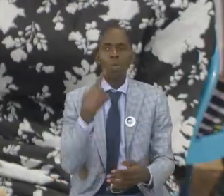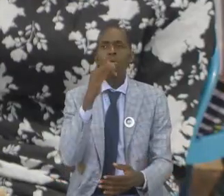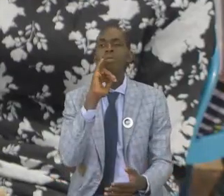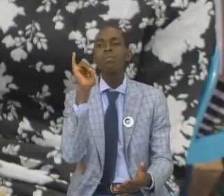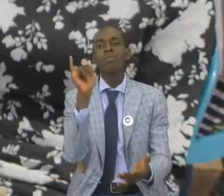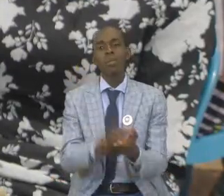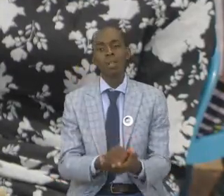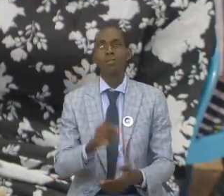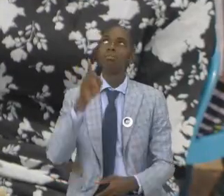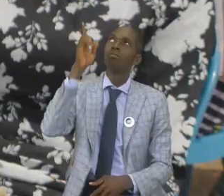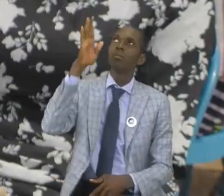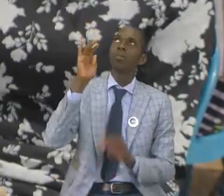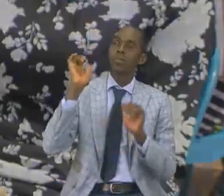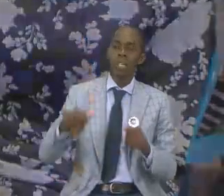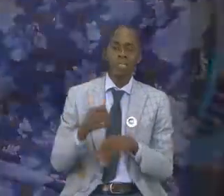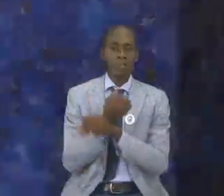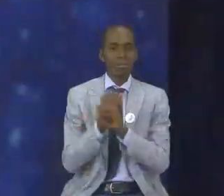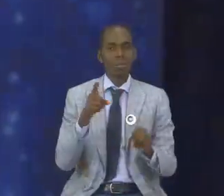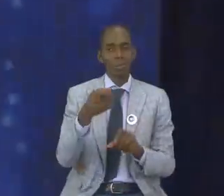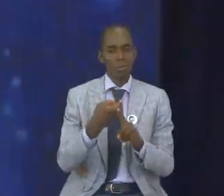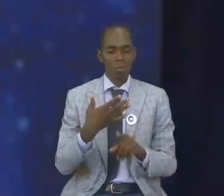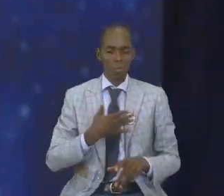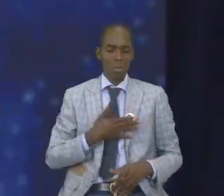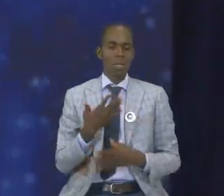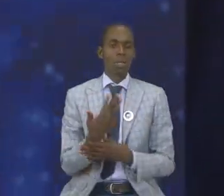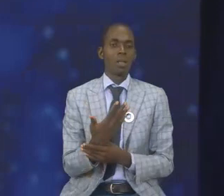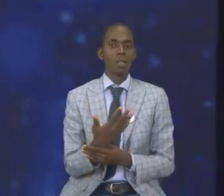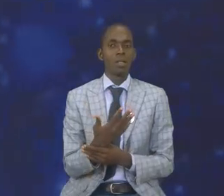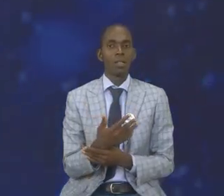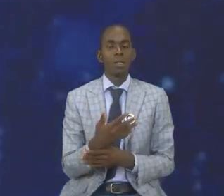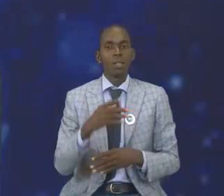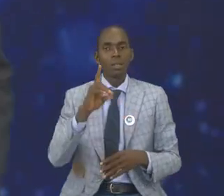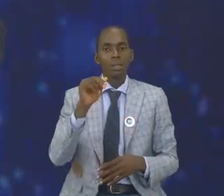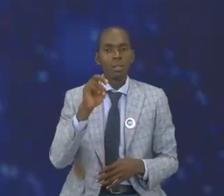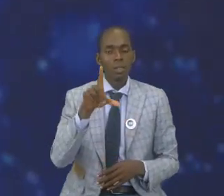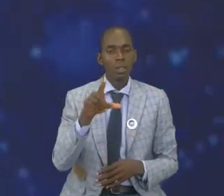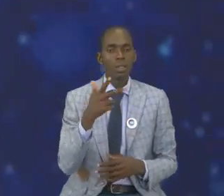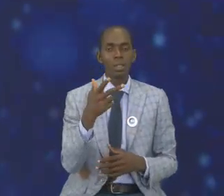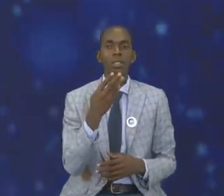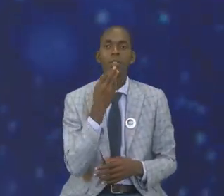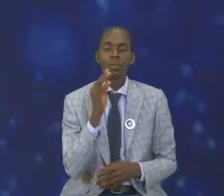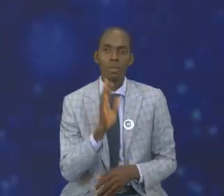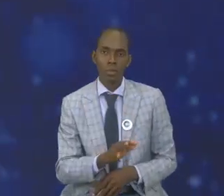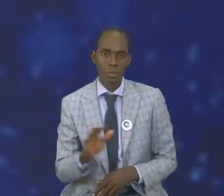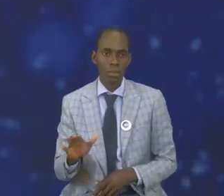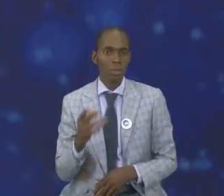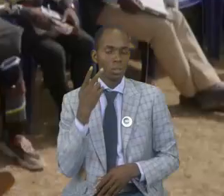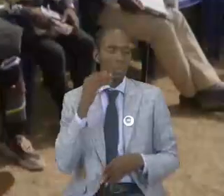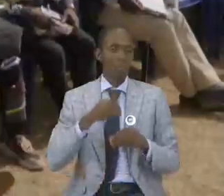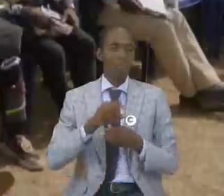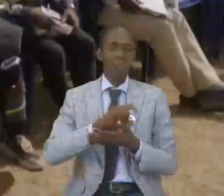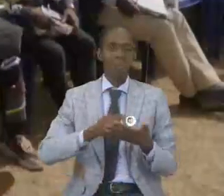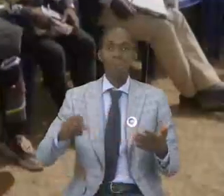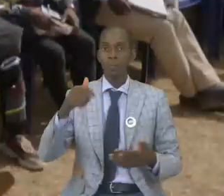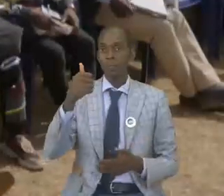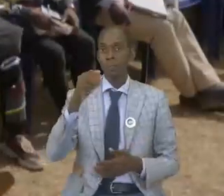you out of my hands? We're looking at Daniel, at Shadrach, Meshach, and Abednego. Look at verse 16.